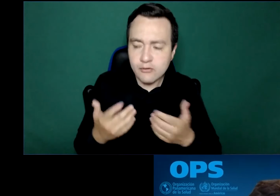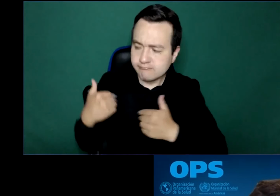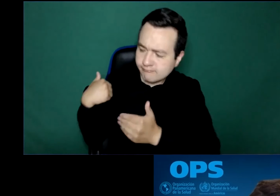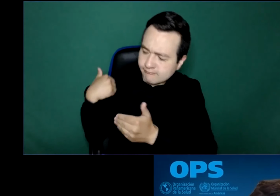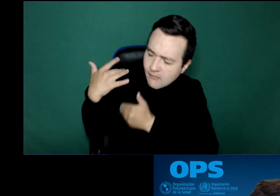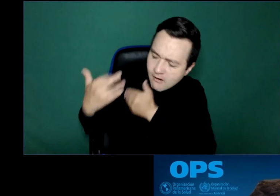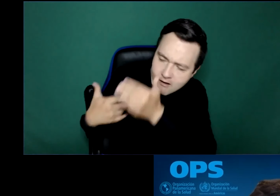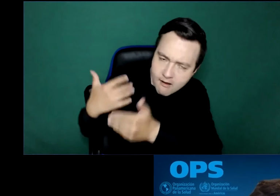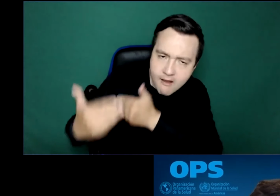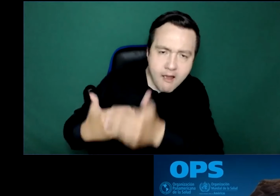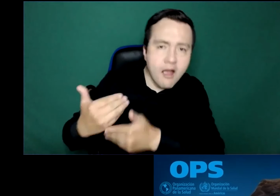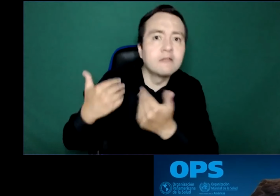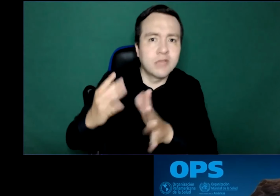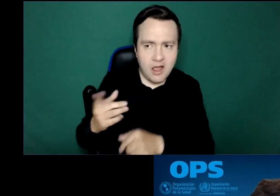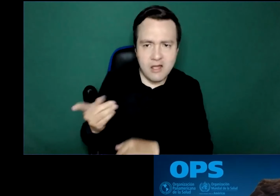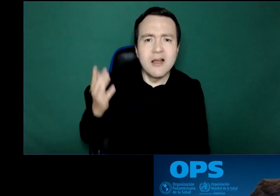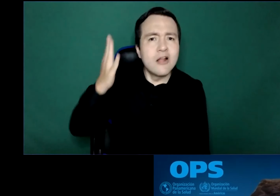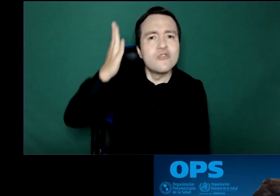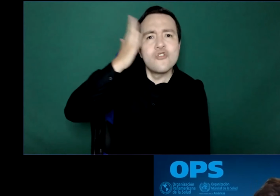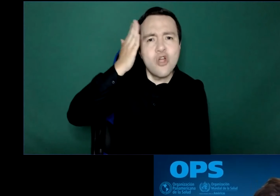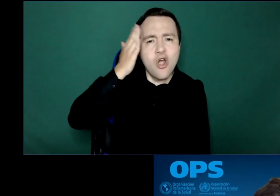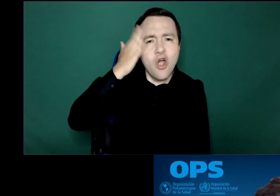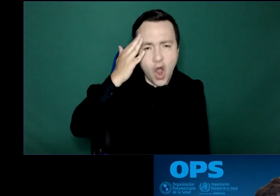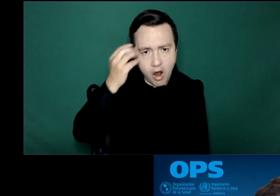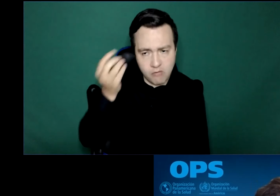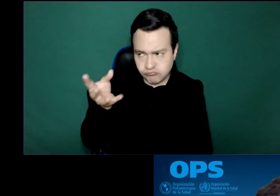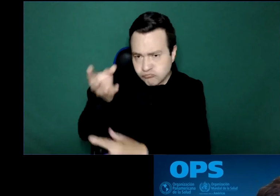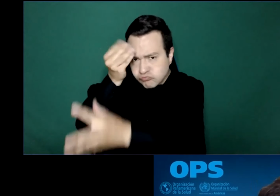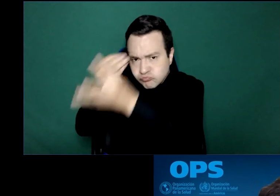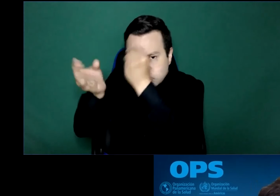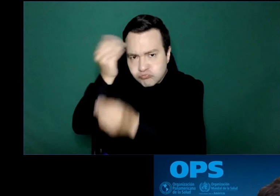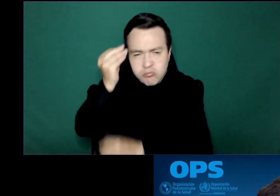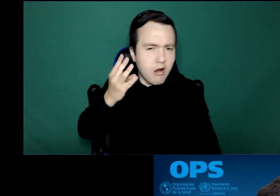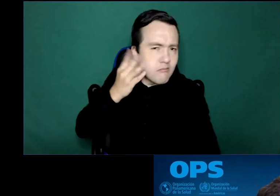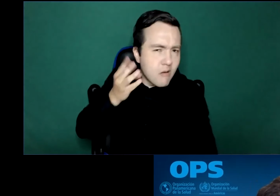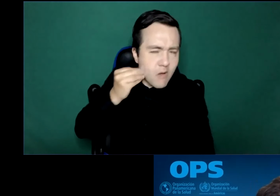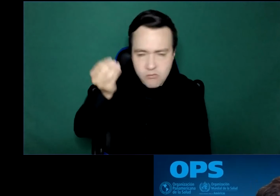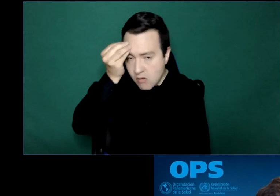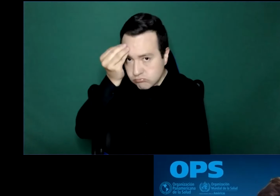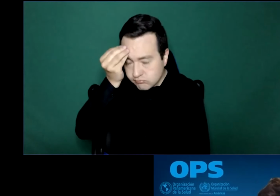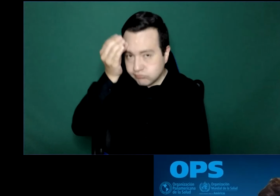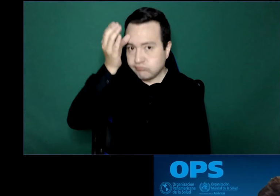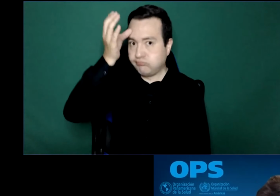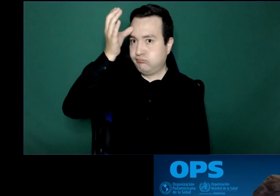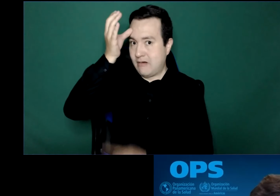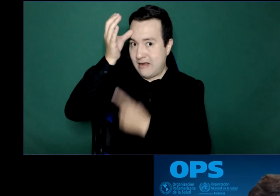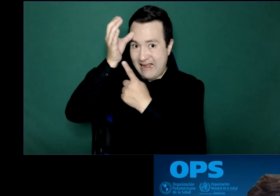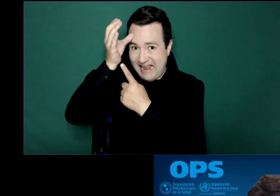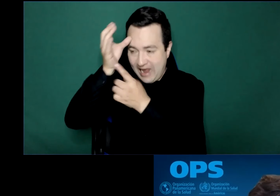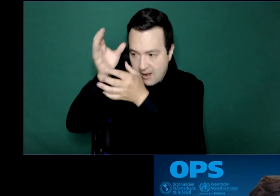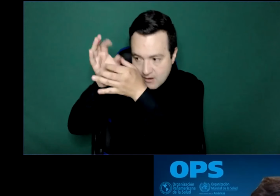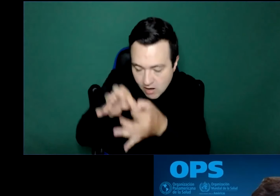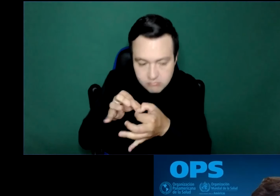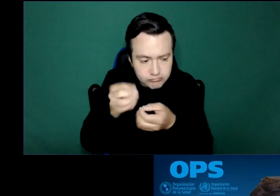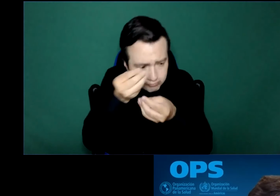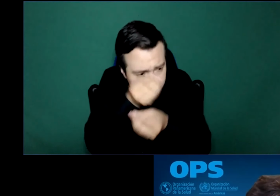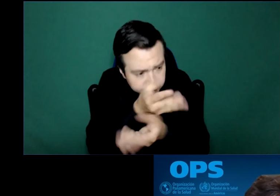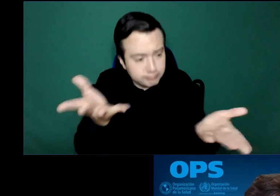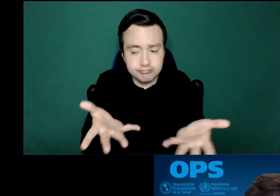knowledge accrued in recent years by several colleagues who are with us here in this seminar today. We have explored